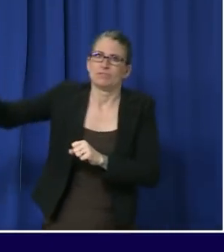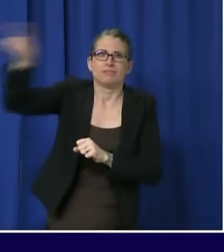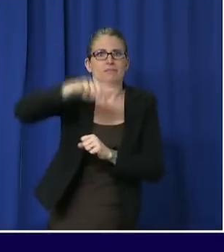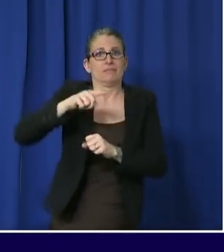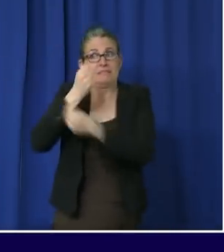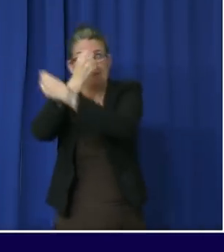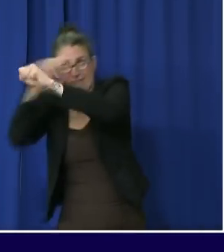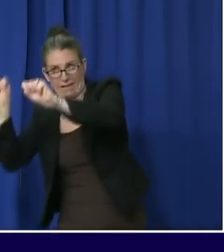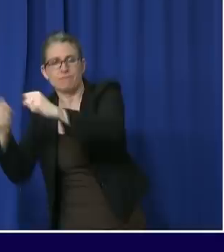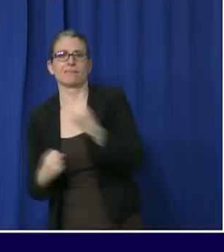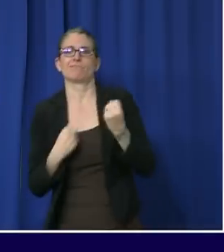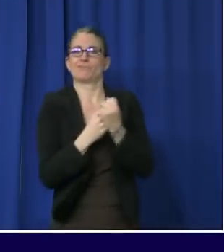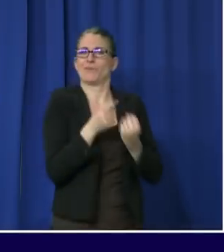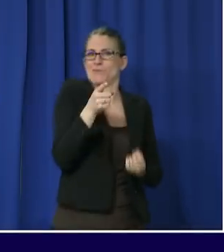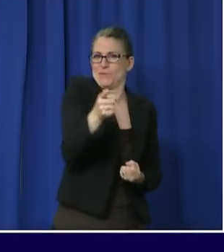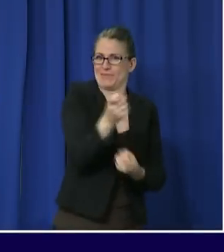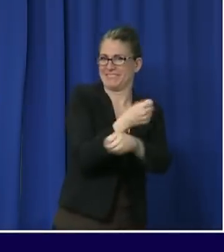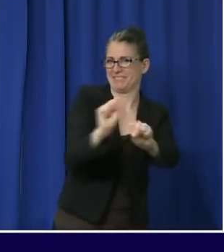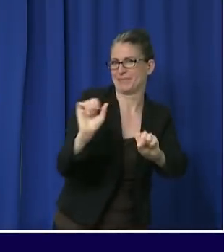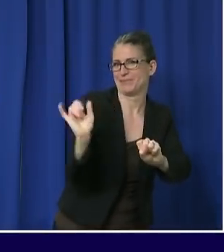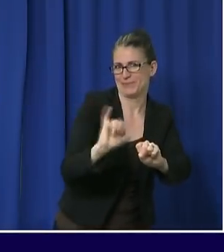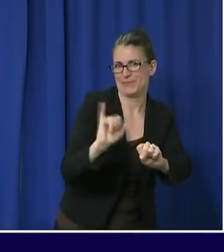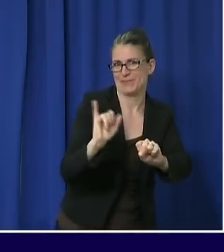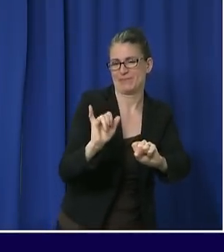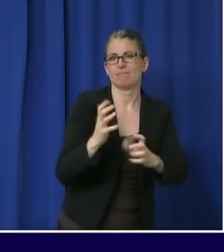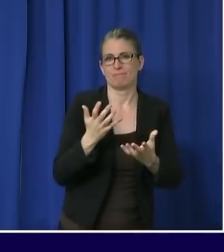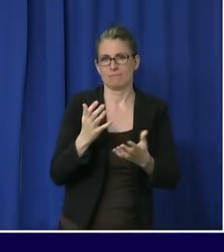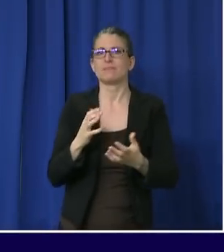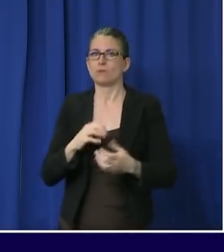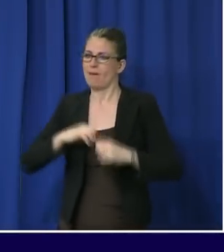are using it to keep themselves safe so they can